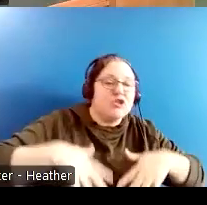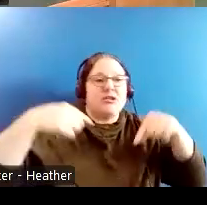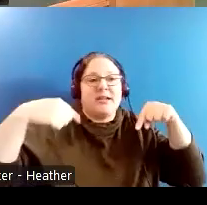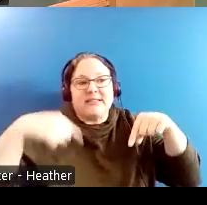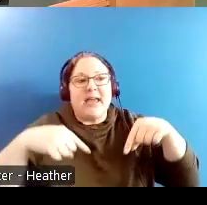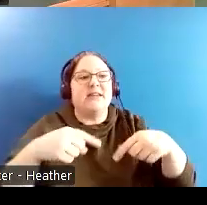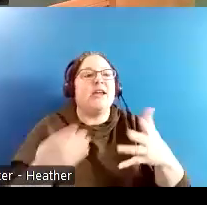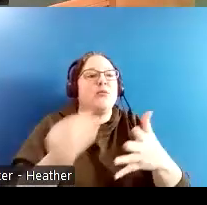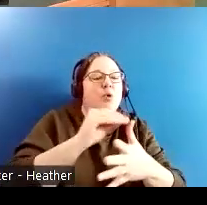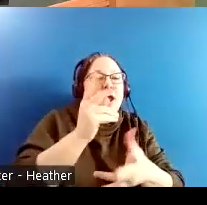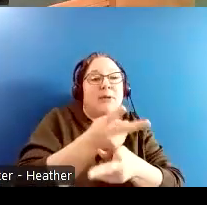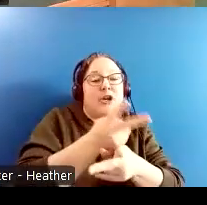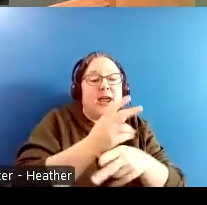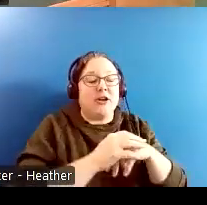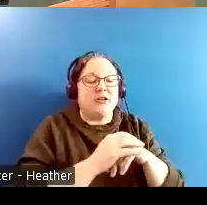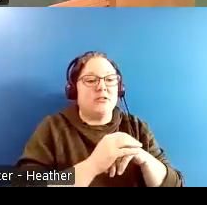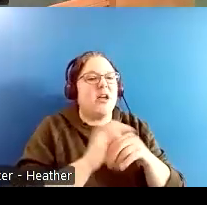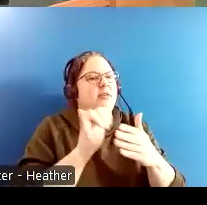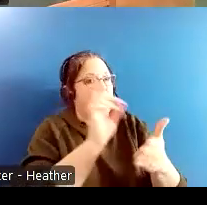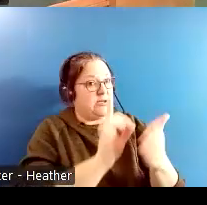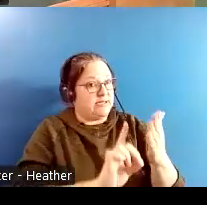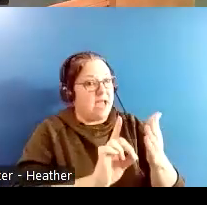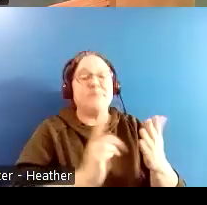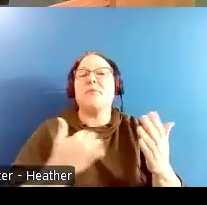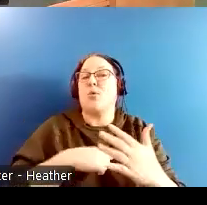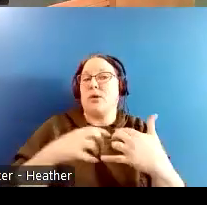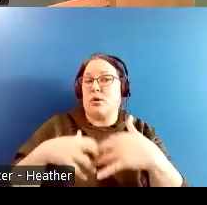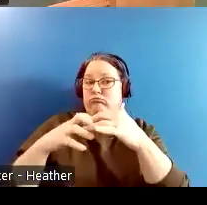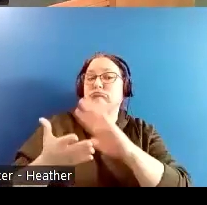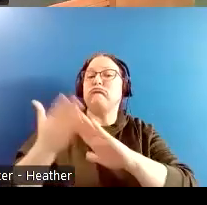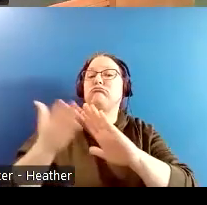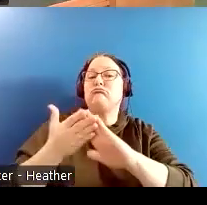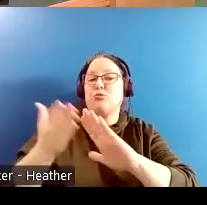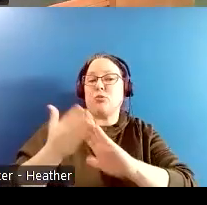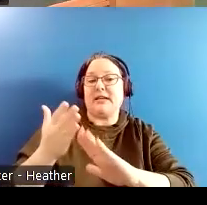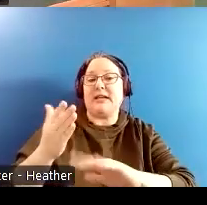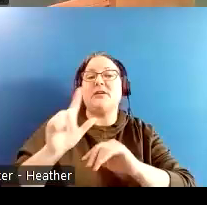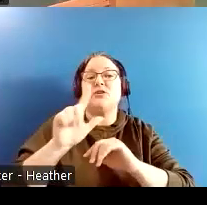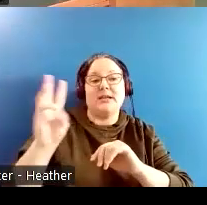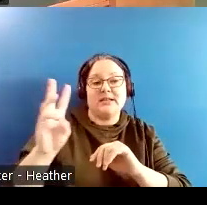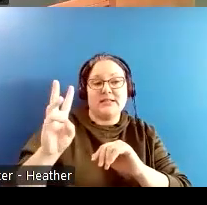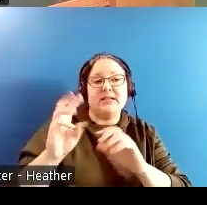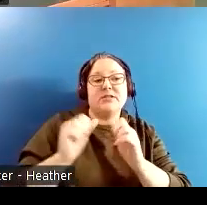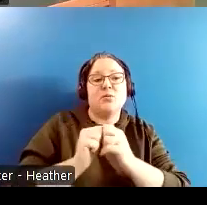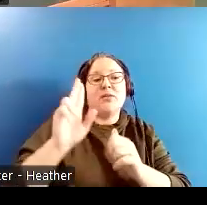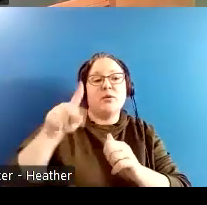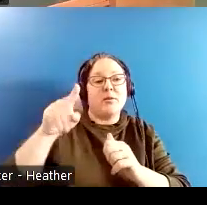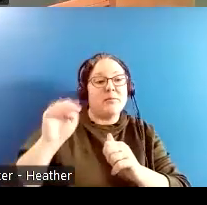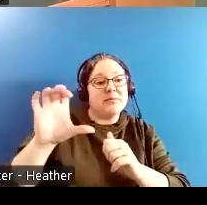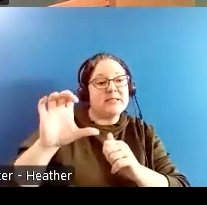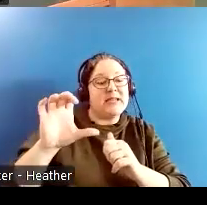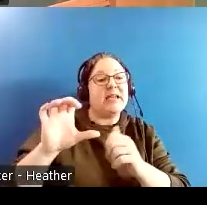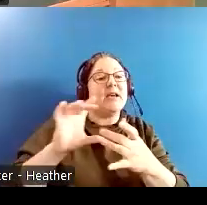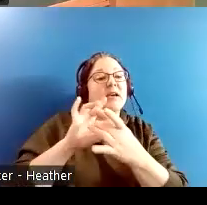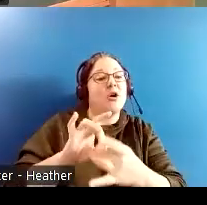this was the design. We were up and running at 26 UPMC affiliated primary care practices across Southwest